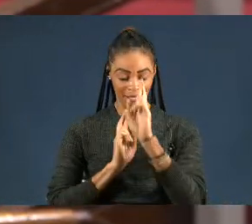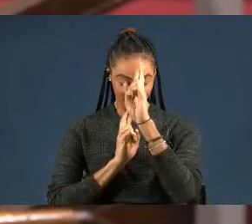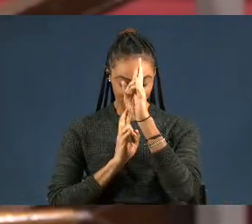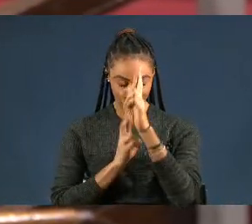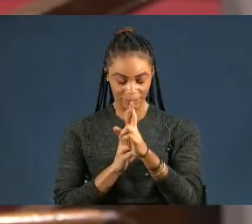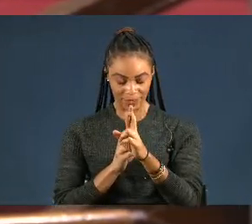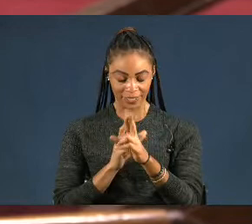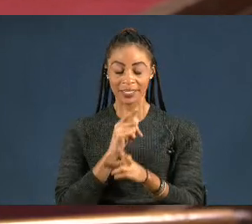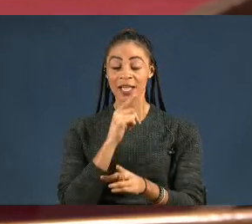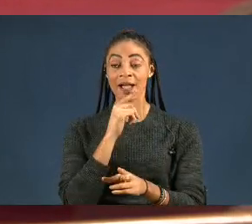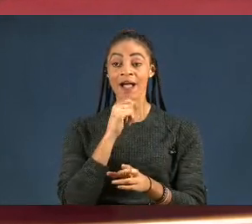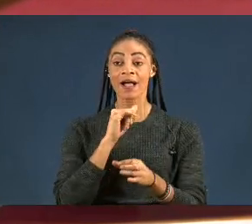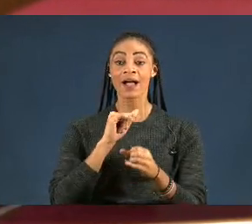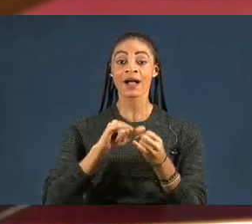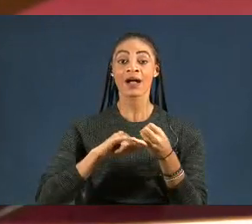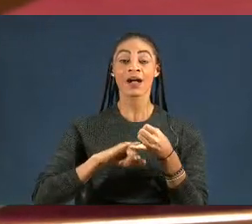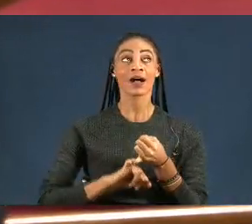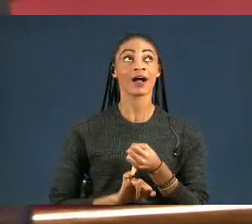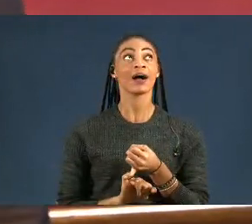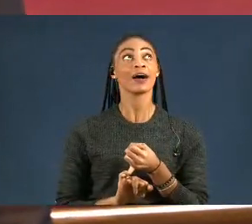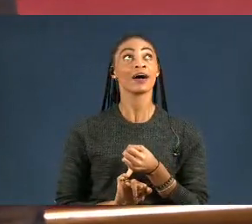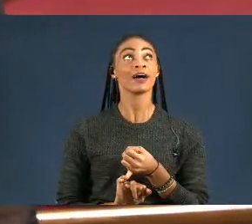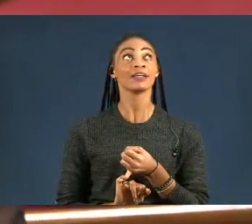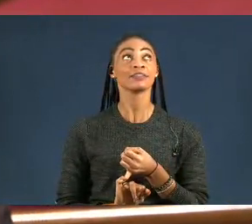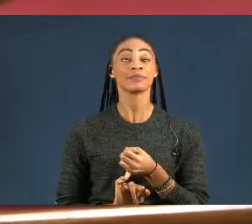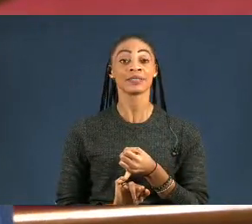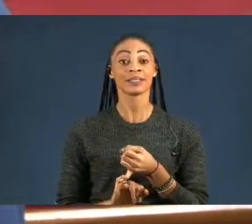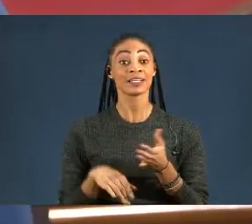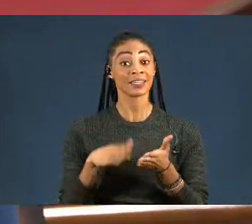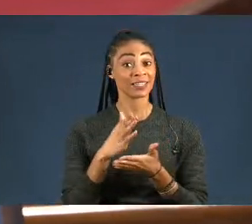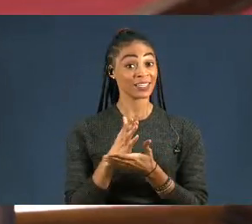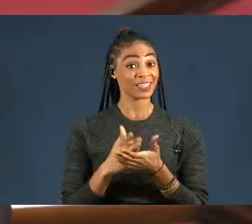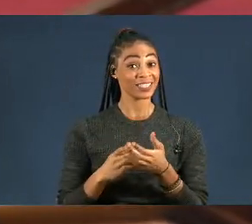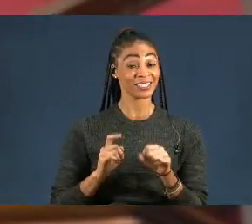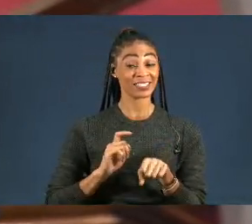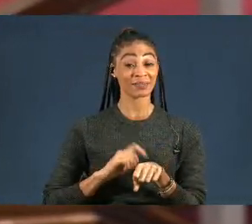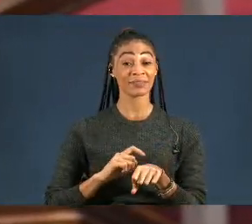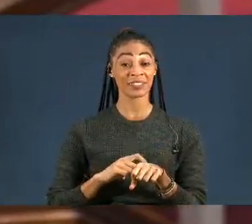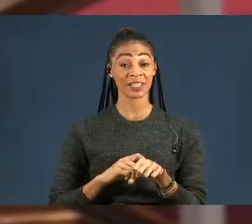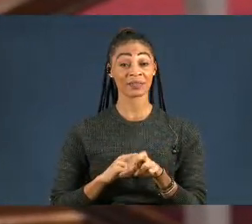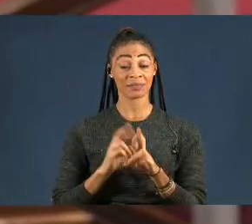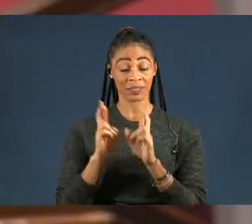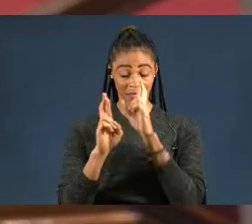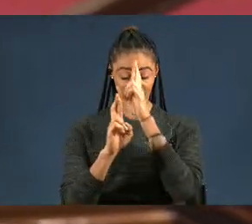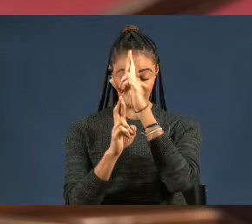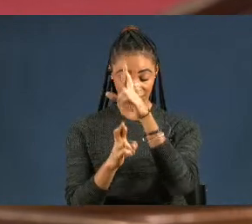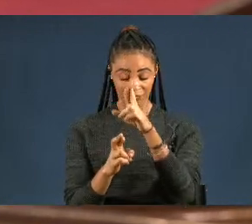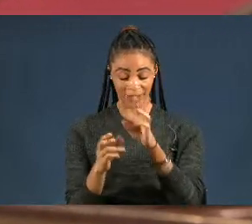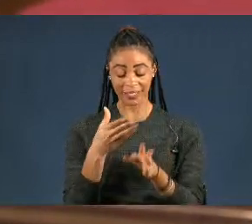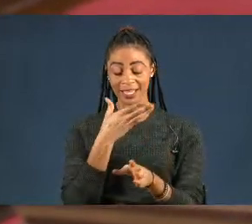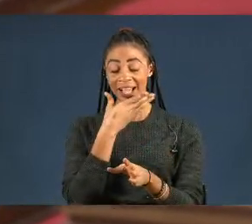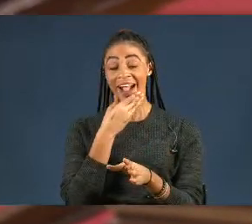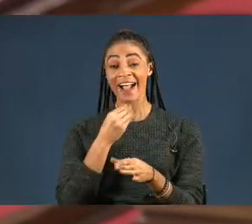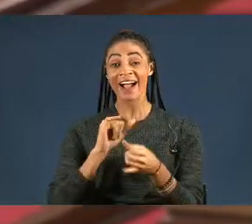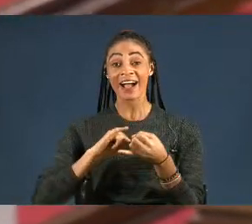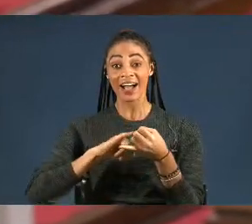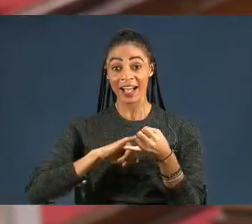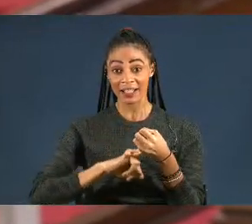him. What I found out is that sometimes respecting my husband means keeping quiet.